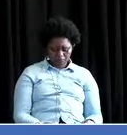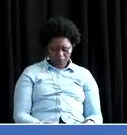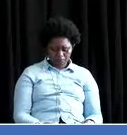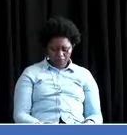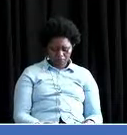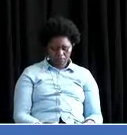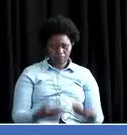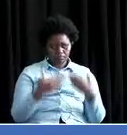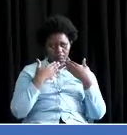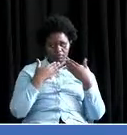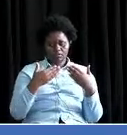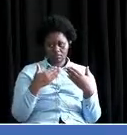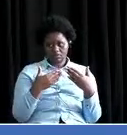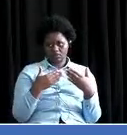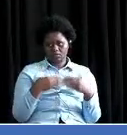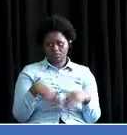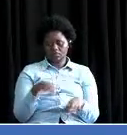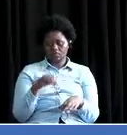Thank you,